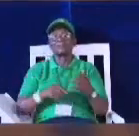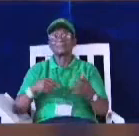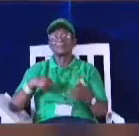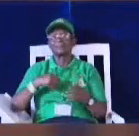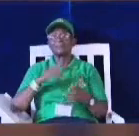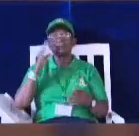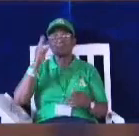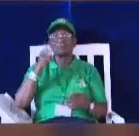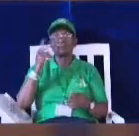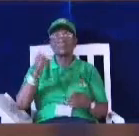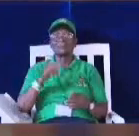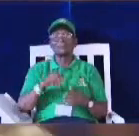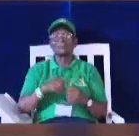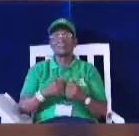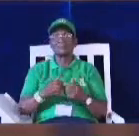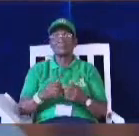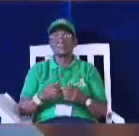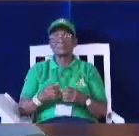However,